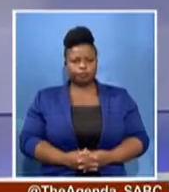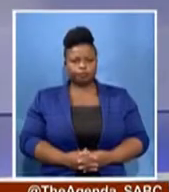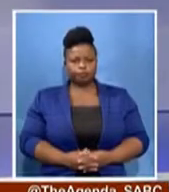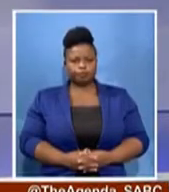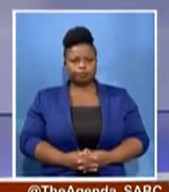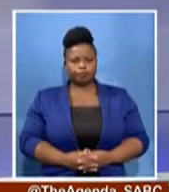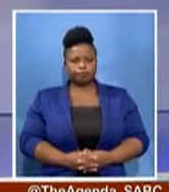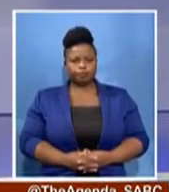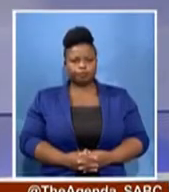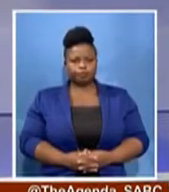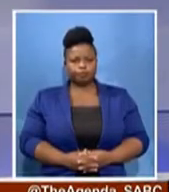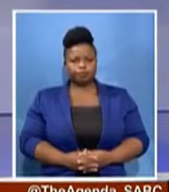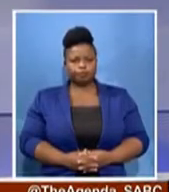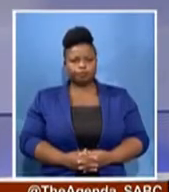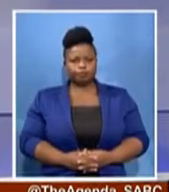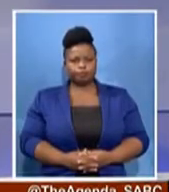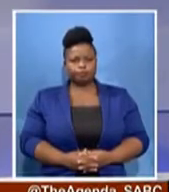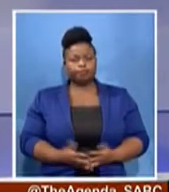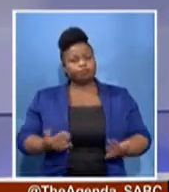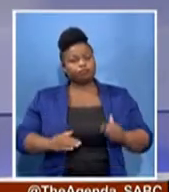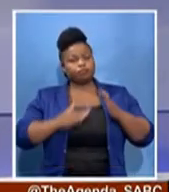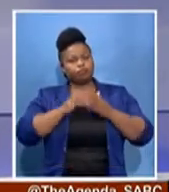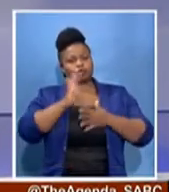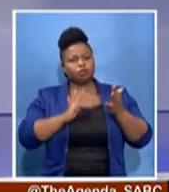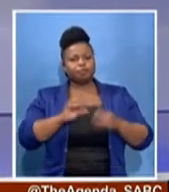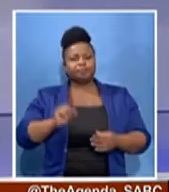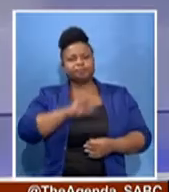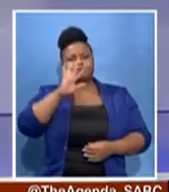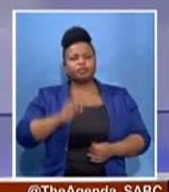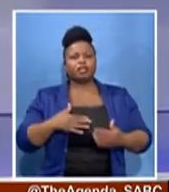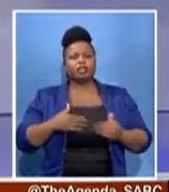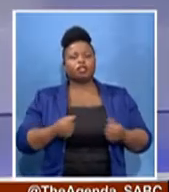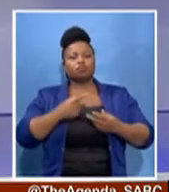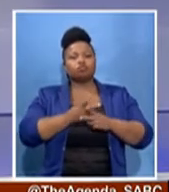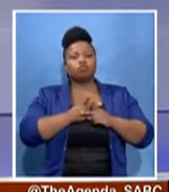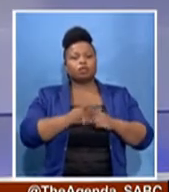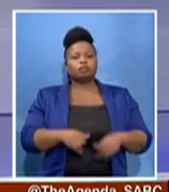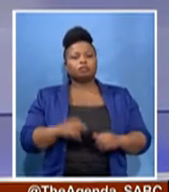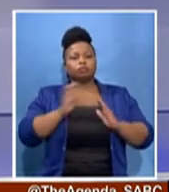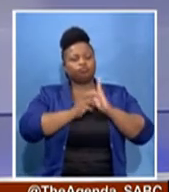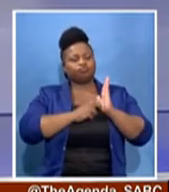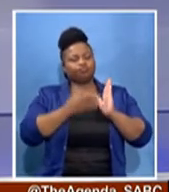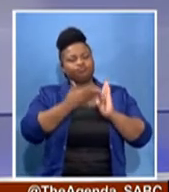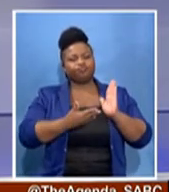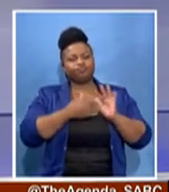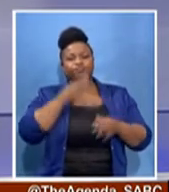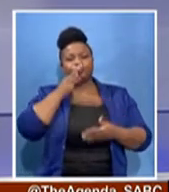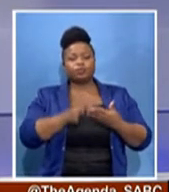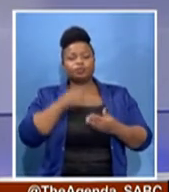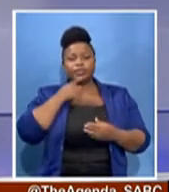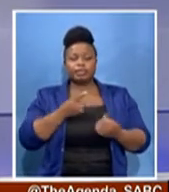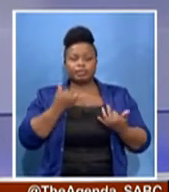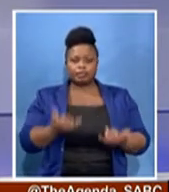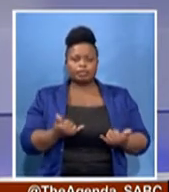One of our top stories, the South African Health Products Regulatory Authority has recommended lifting the pause on the Sisonke study,